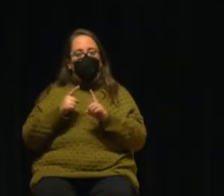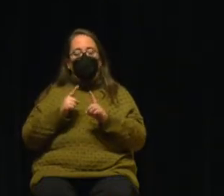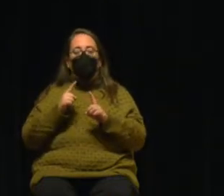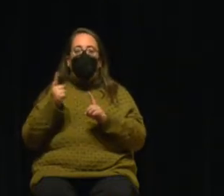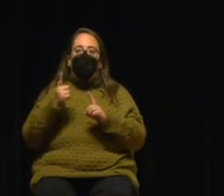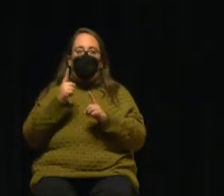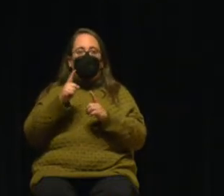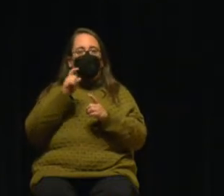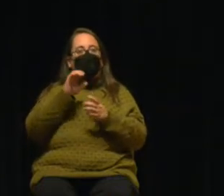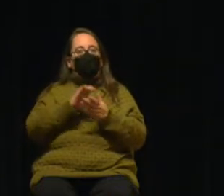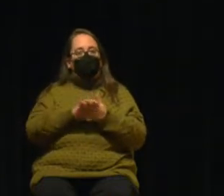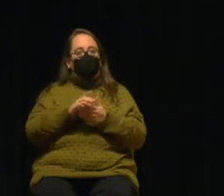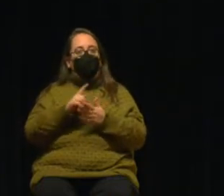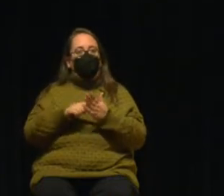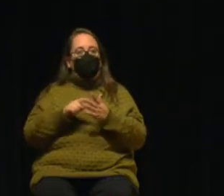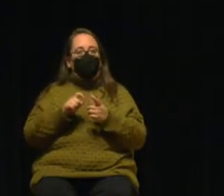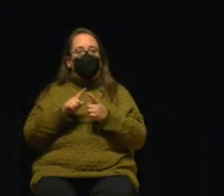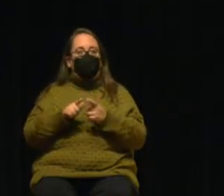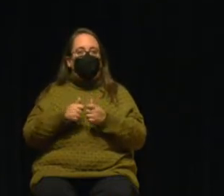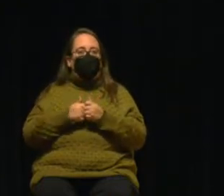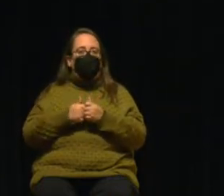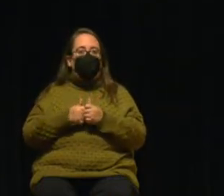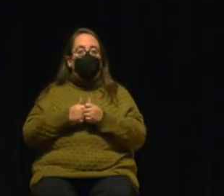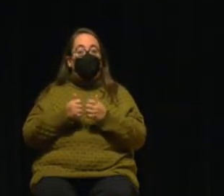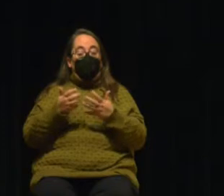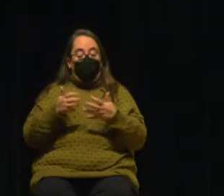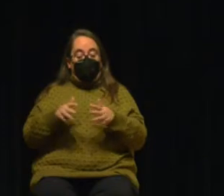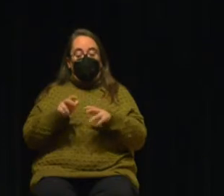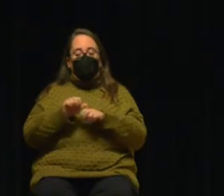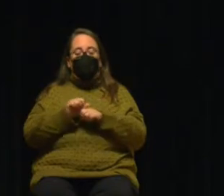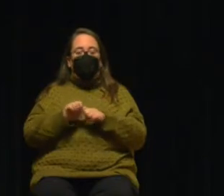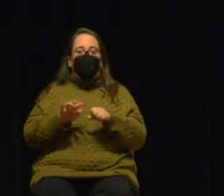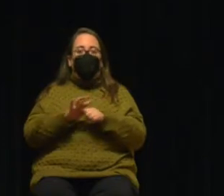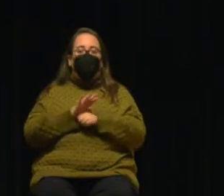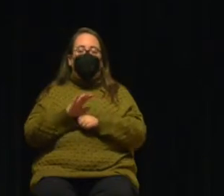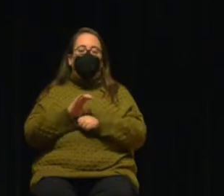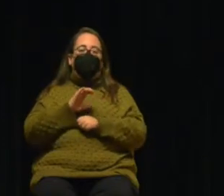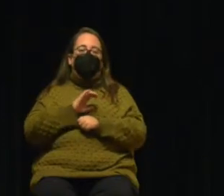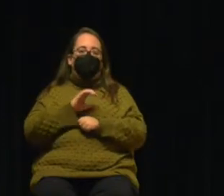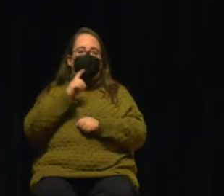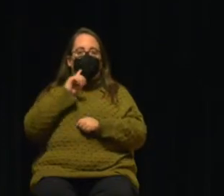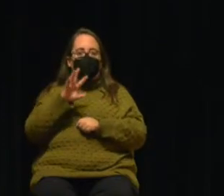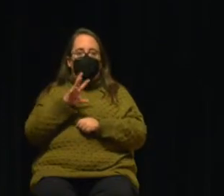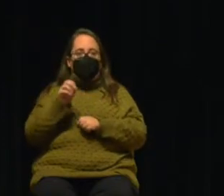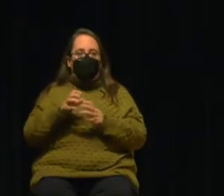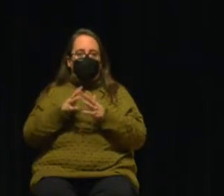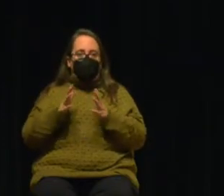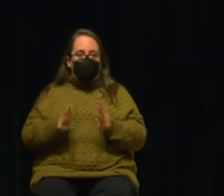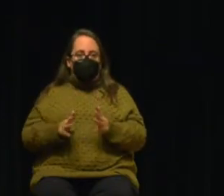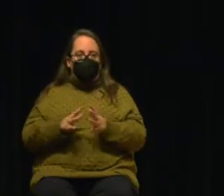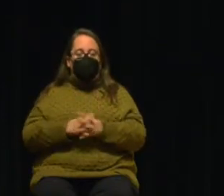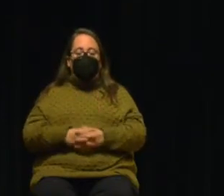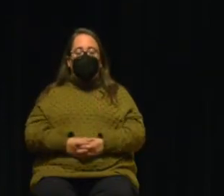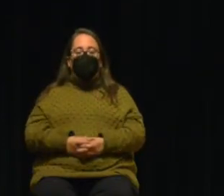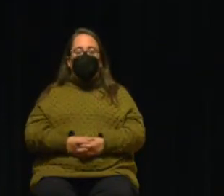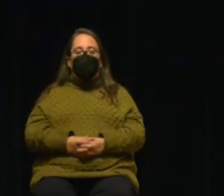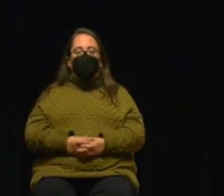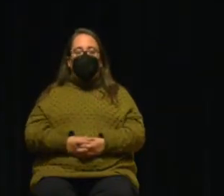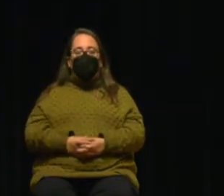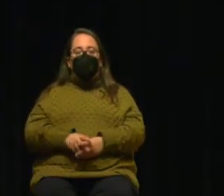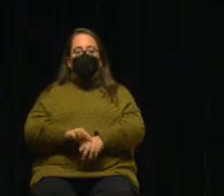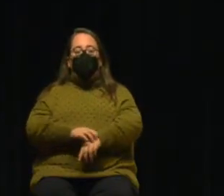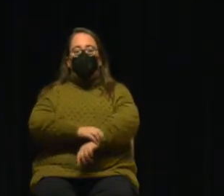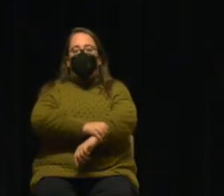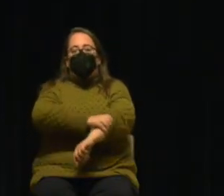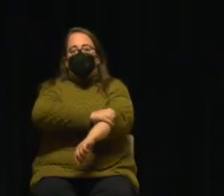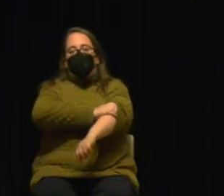always believed that what needed to follow the end of slavery was full citizenship for African Americans. One of